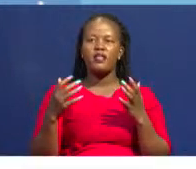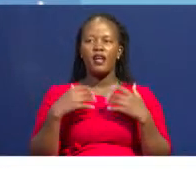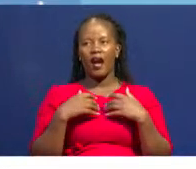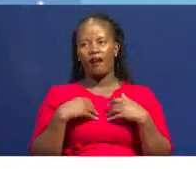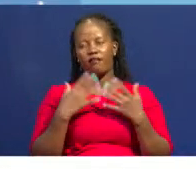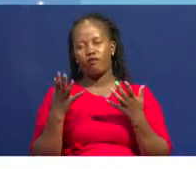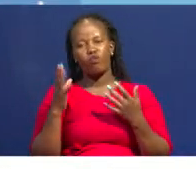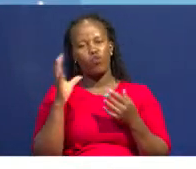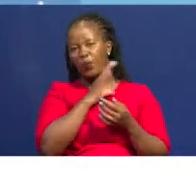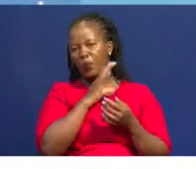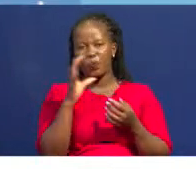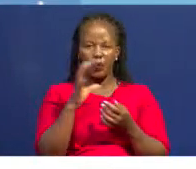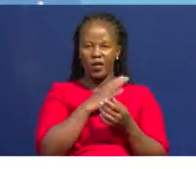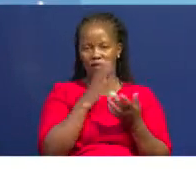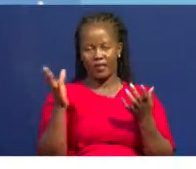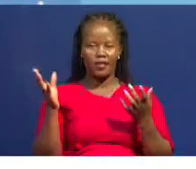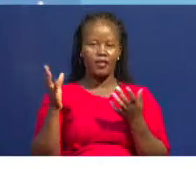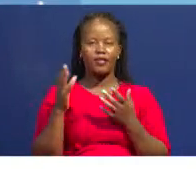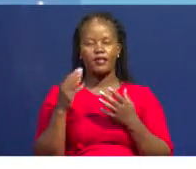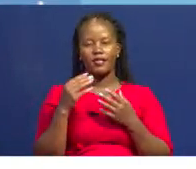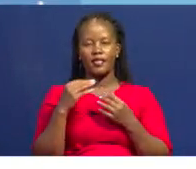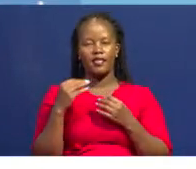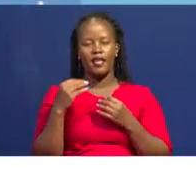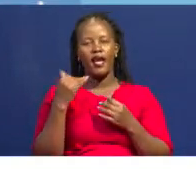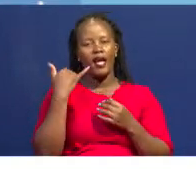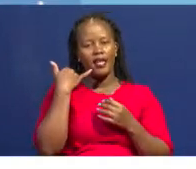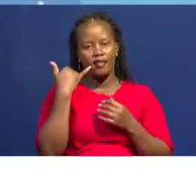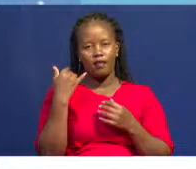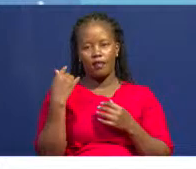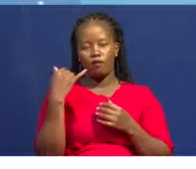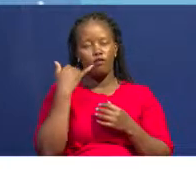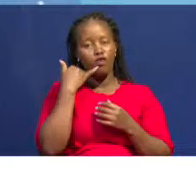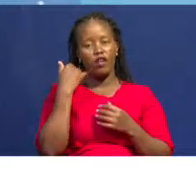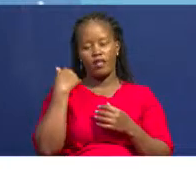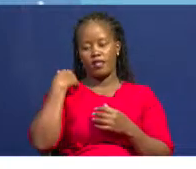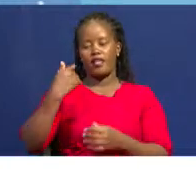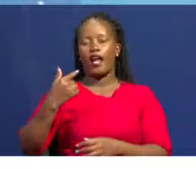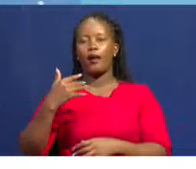able to, you know, to raise your voice. Thank you. How have these